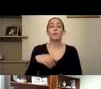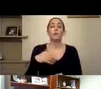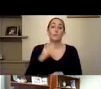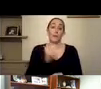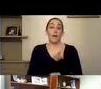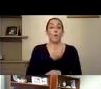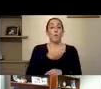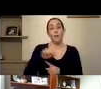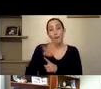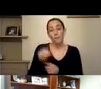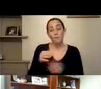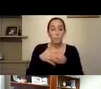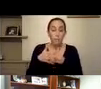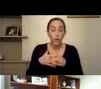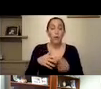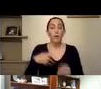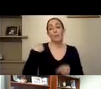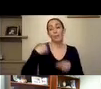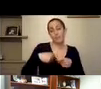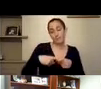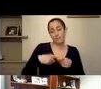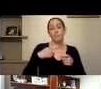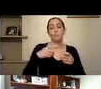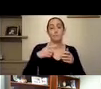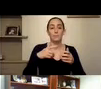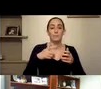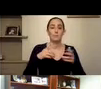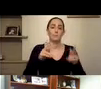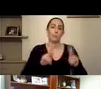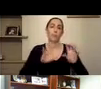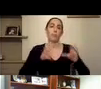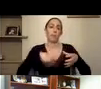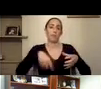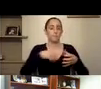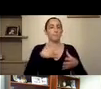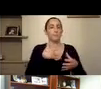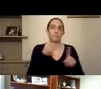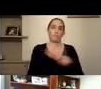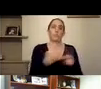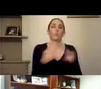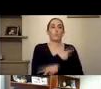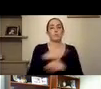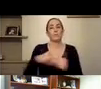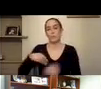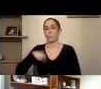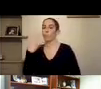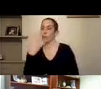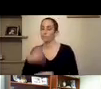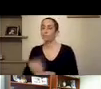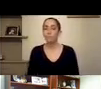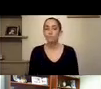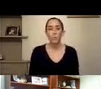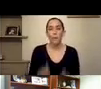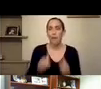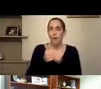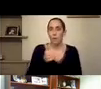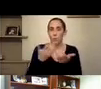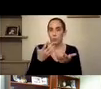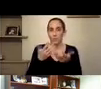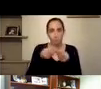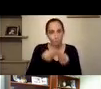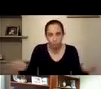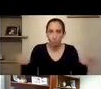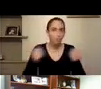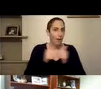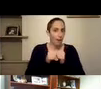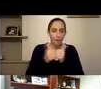and Latinx citizens compared to their white counterparts. So how do we get out of this mess? You know,